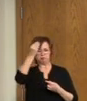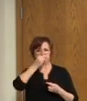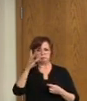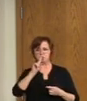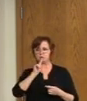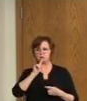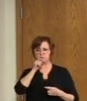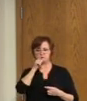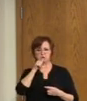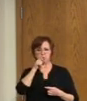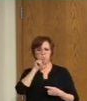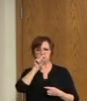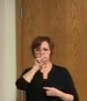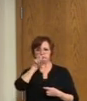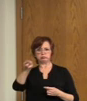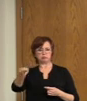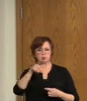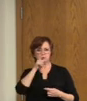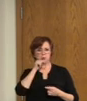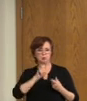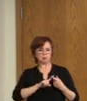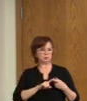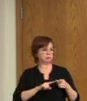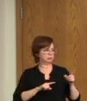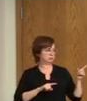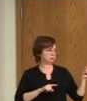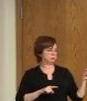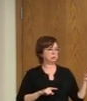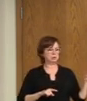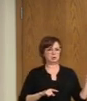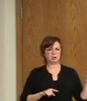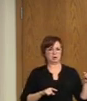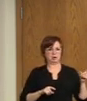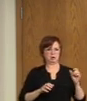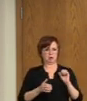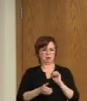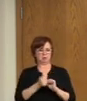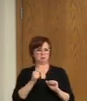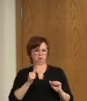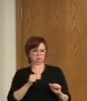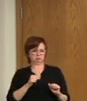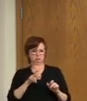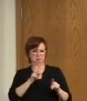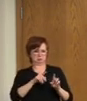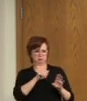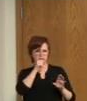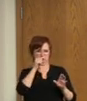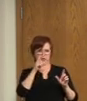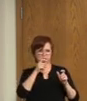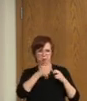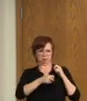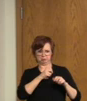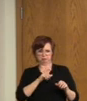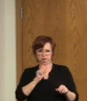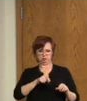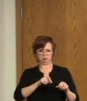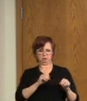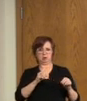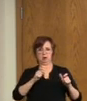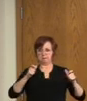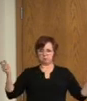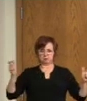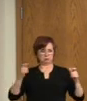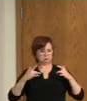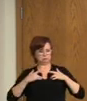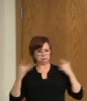Maybe I can make an initial. I think for most people, I think that should not be a concern. But obviously, if there's a large gathering happening that looks